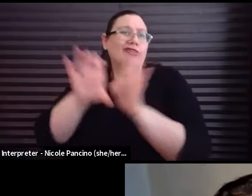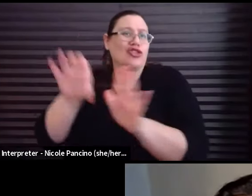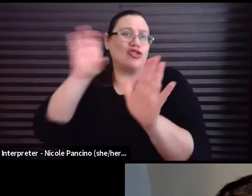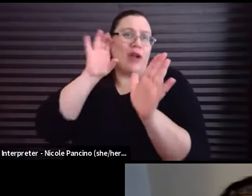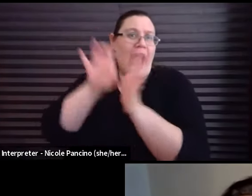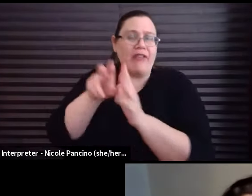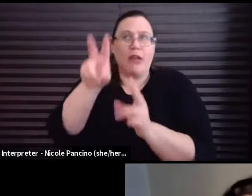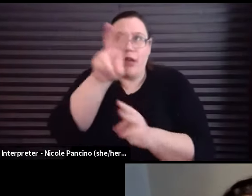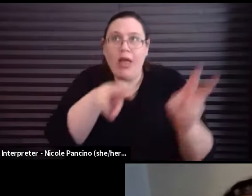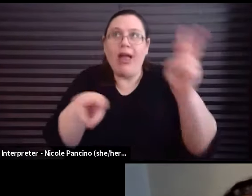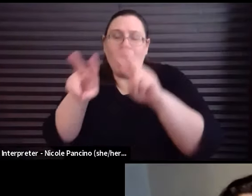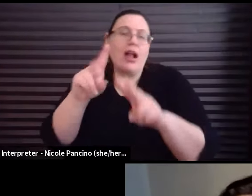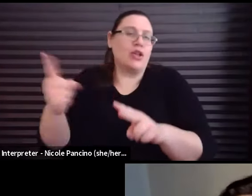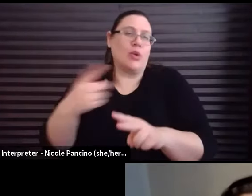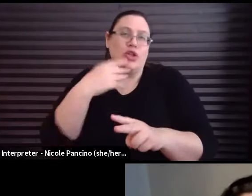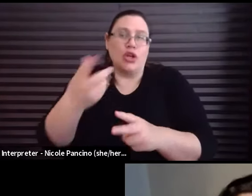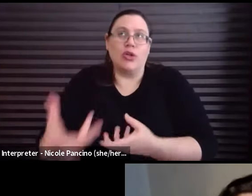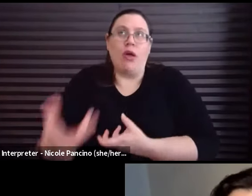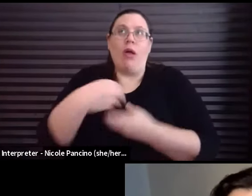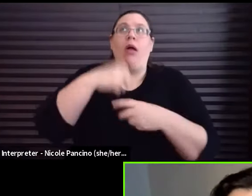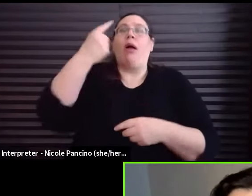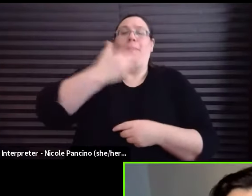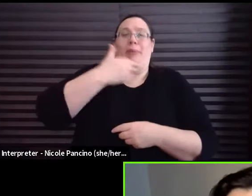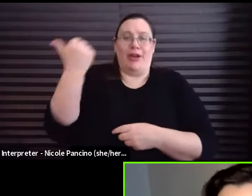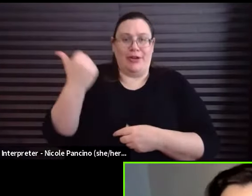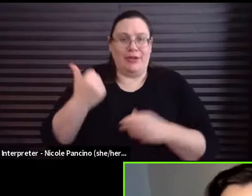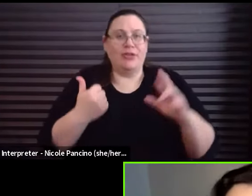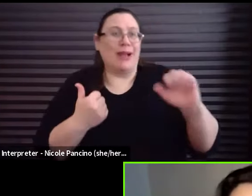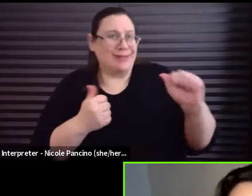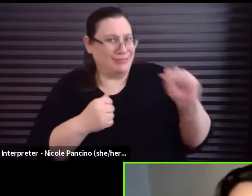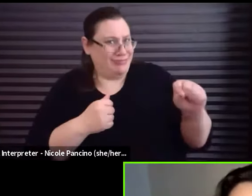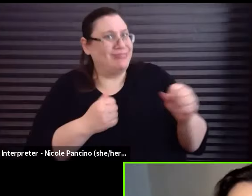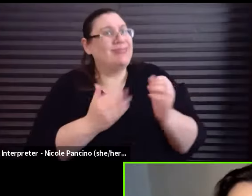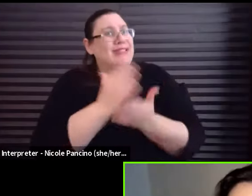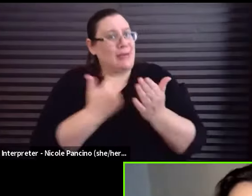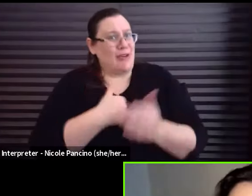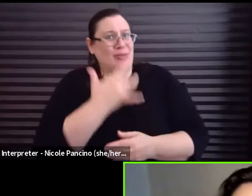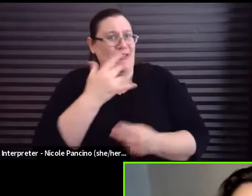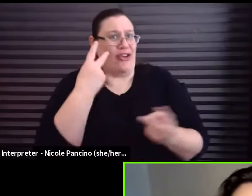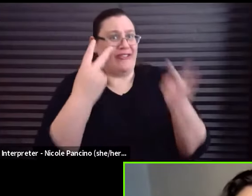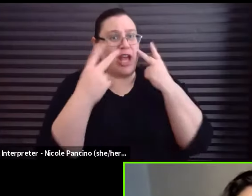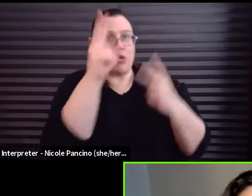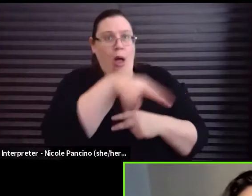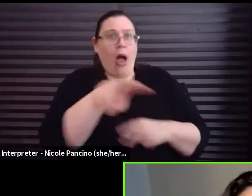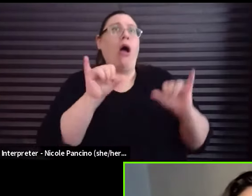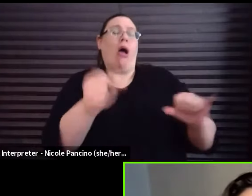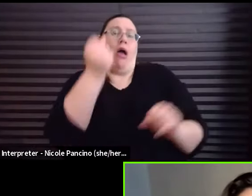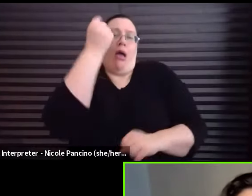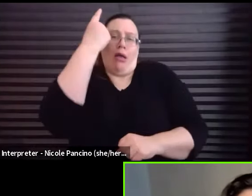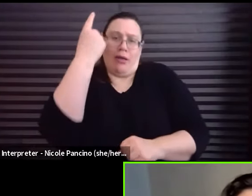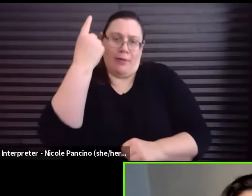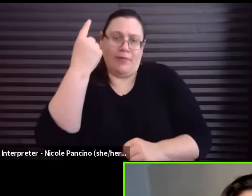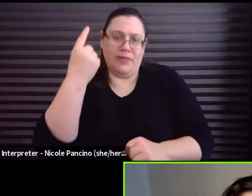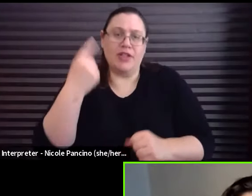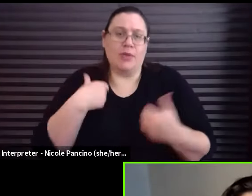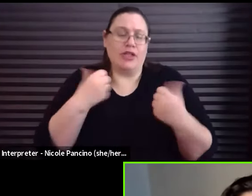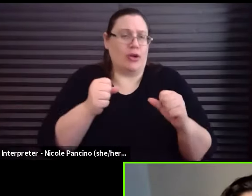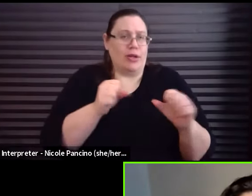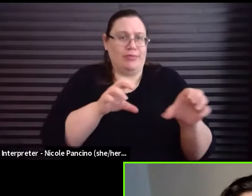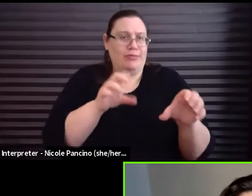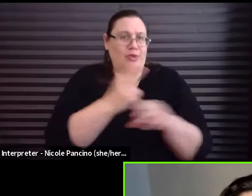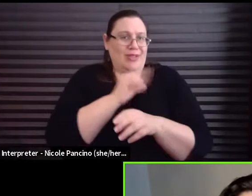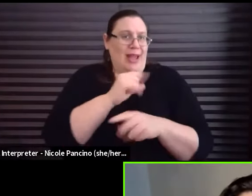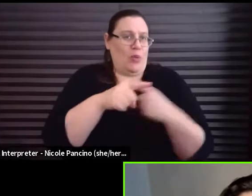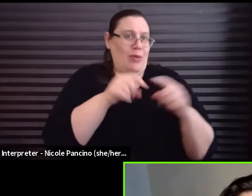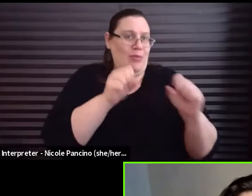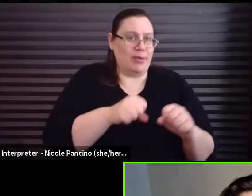a good way to learn. Yeah, some of us are visual learners, so we want to have it in as many ways as we can. Do these